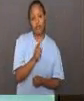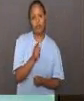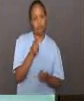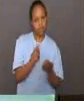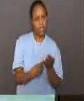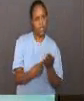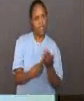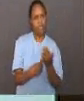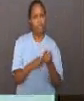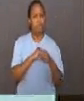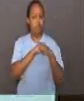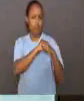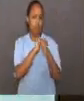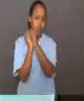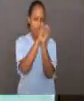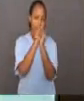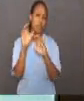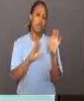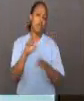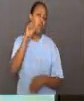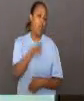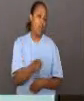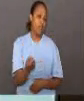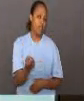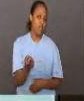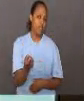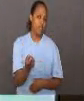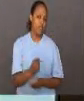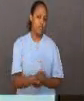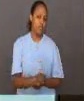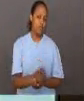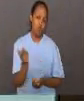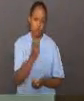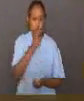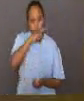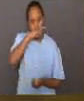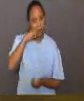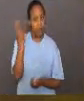fight against drug use as well as drug trafficking.